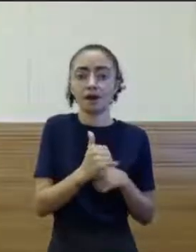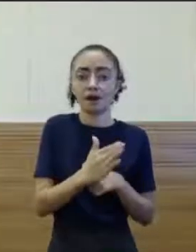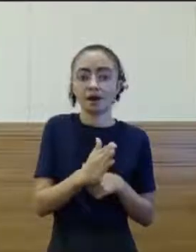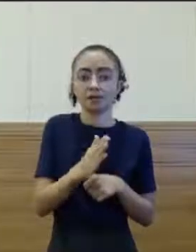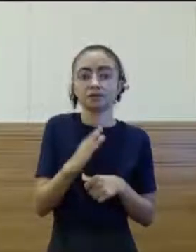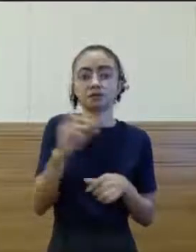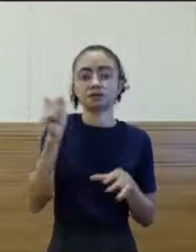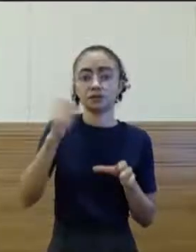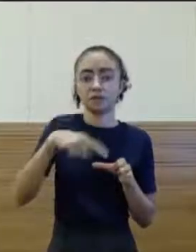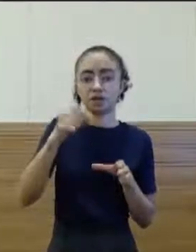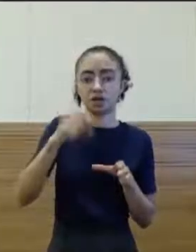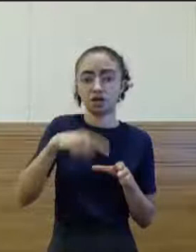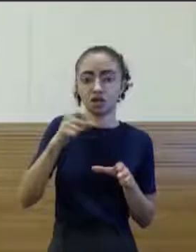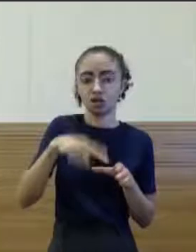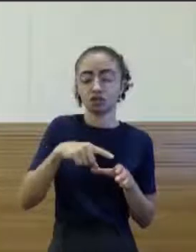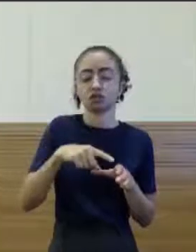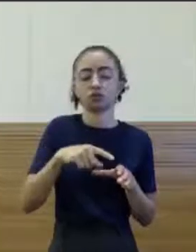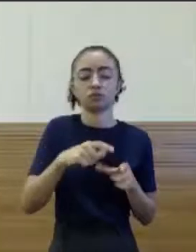ultra processed foods.